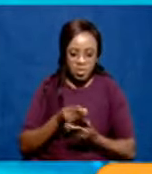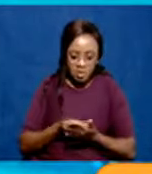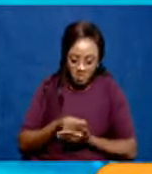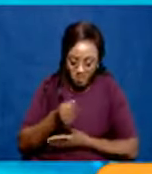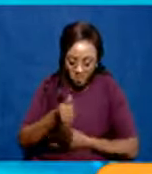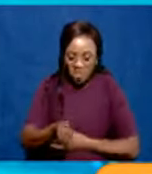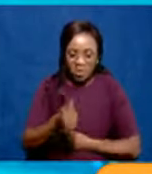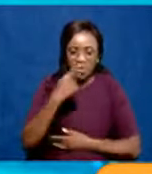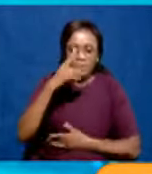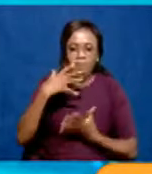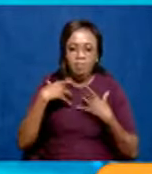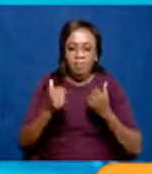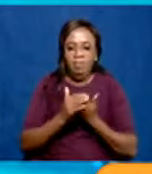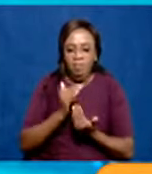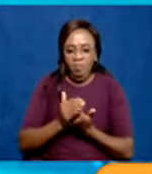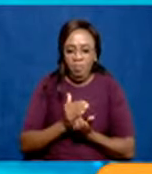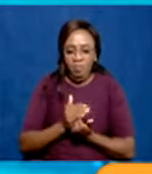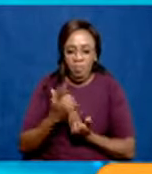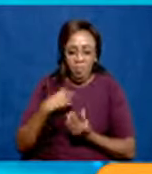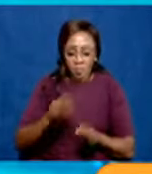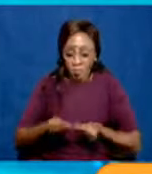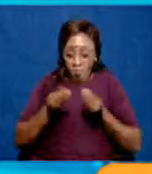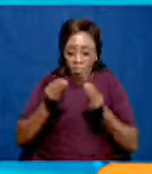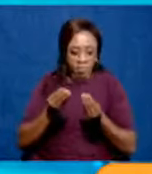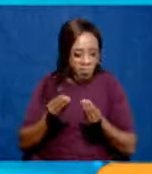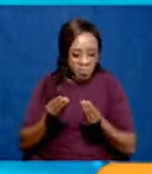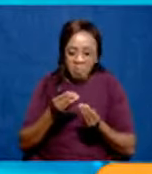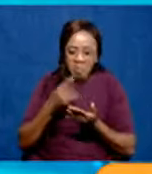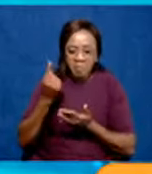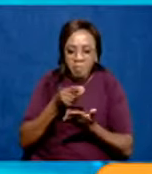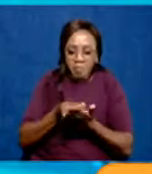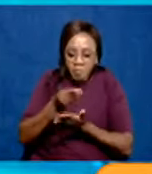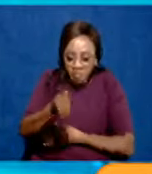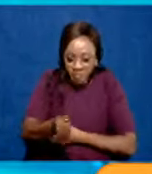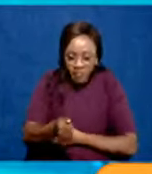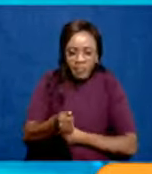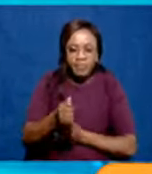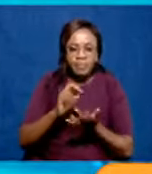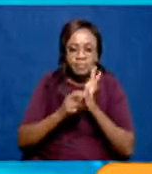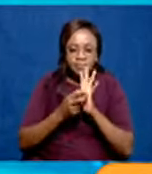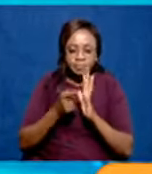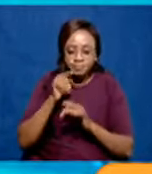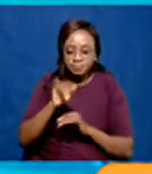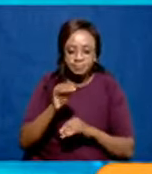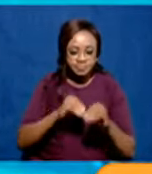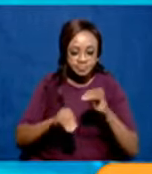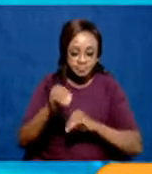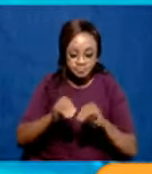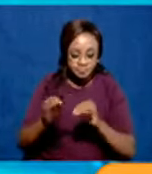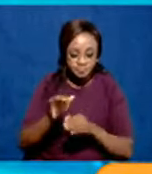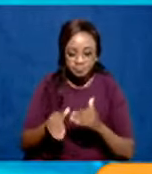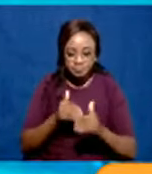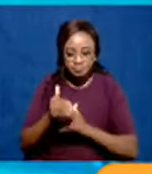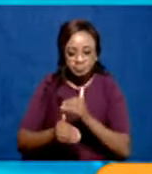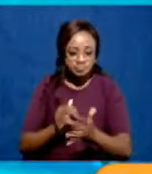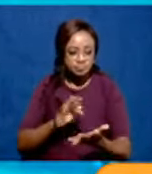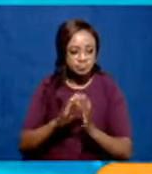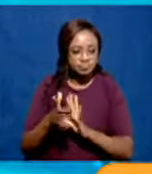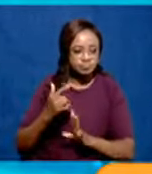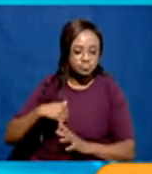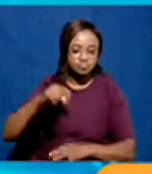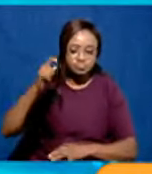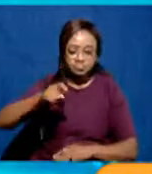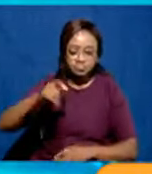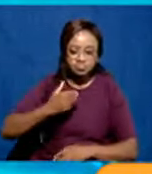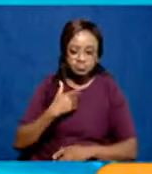finance healthcare. So again, in terms of financing, it is very inequitable. The contribution structure was inequitable in as far as you should have, ideally,